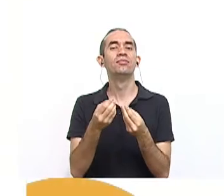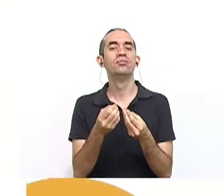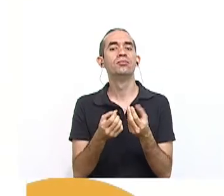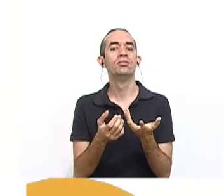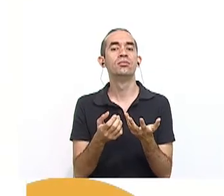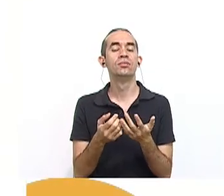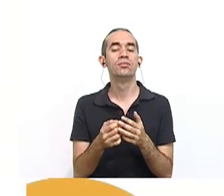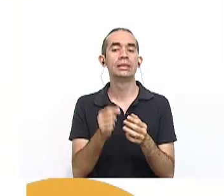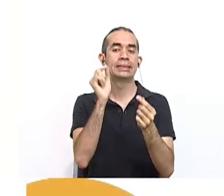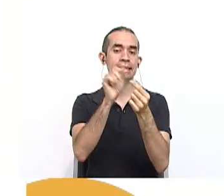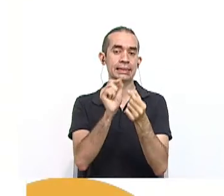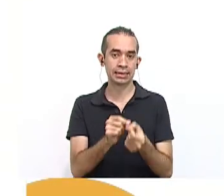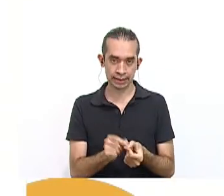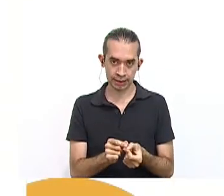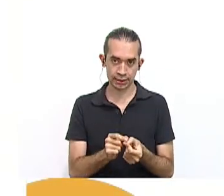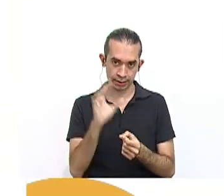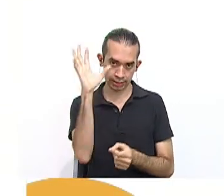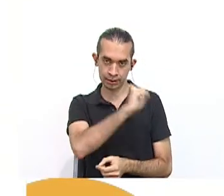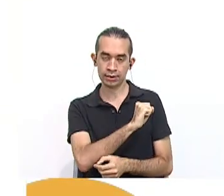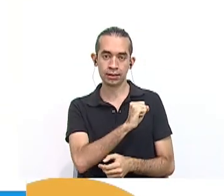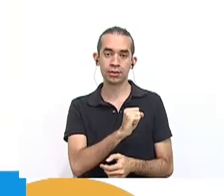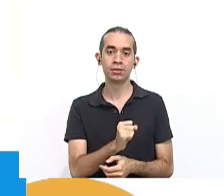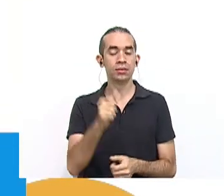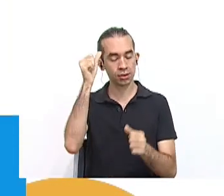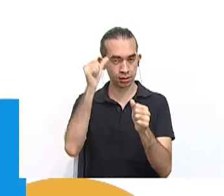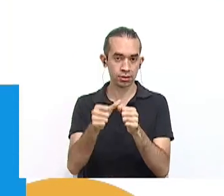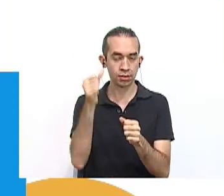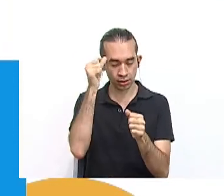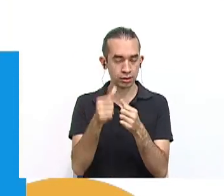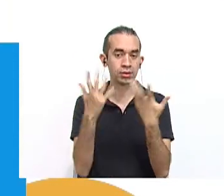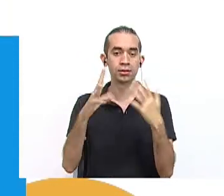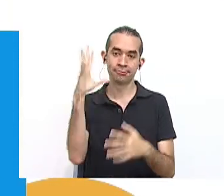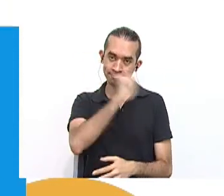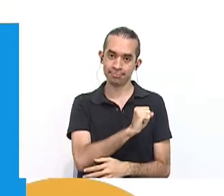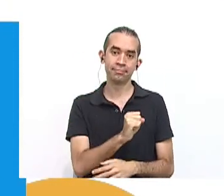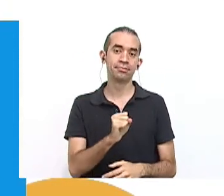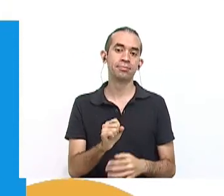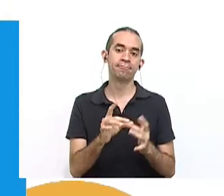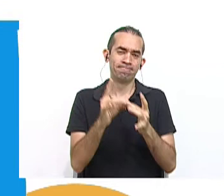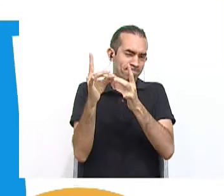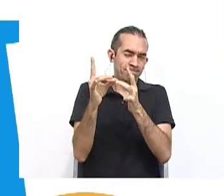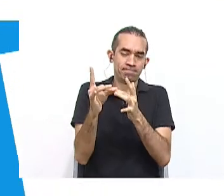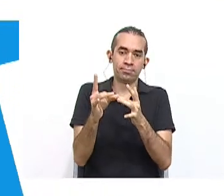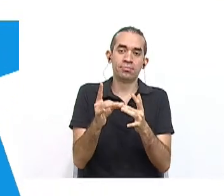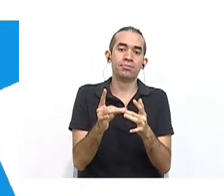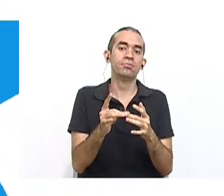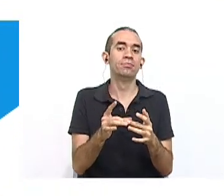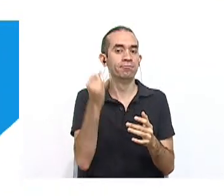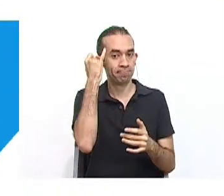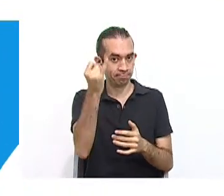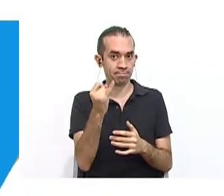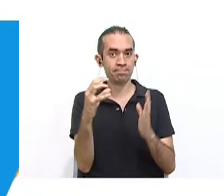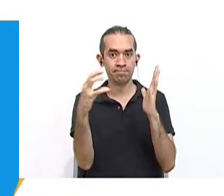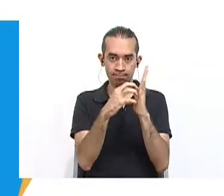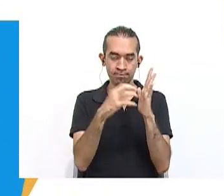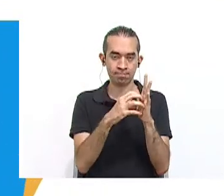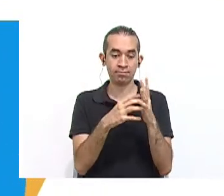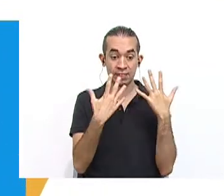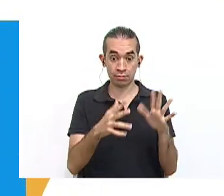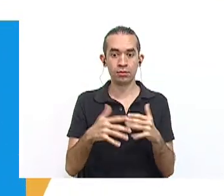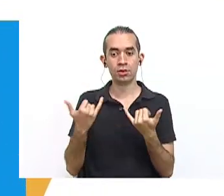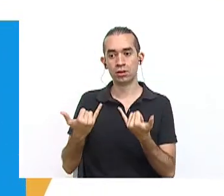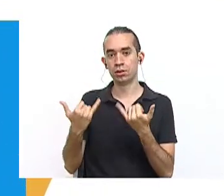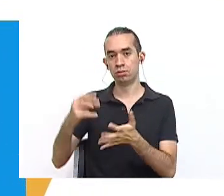at details from the reading. Remember that we have just identified the main ideas of the text, and now it's the reading